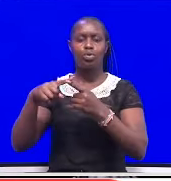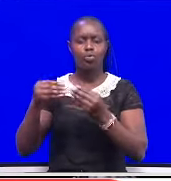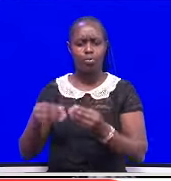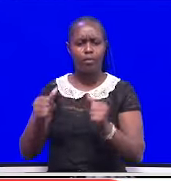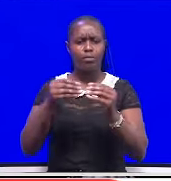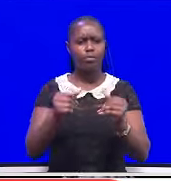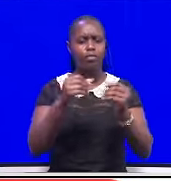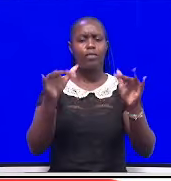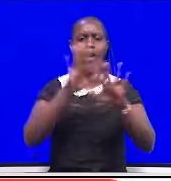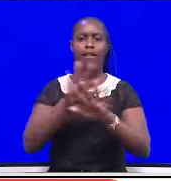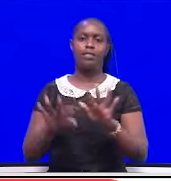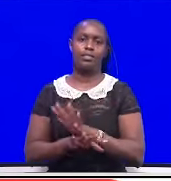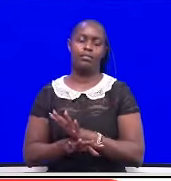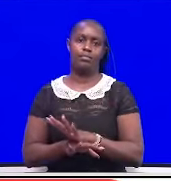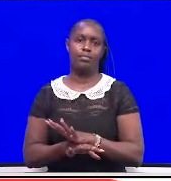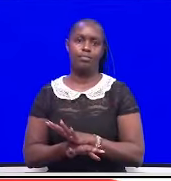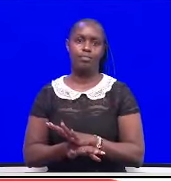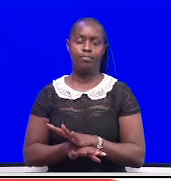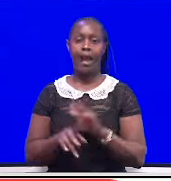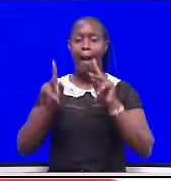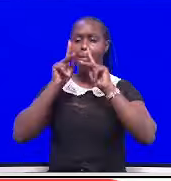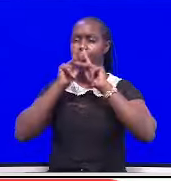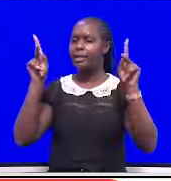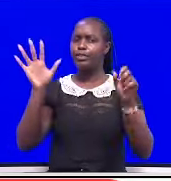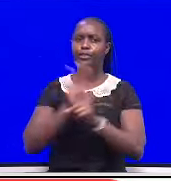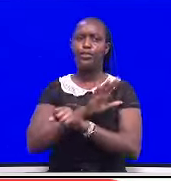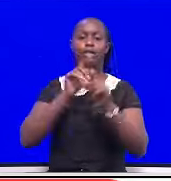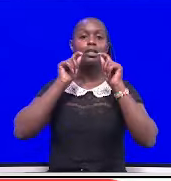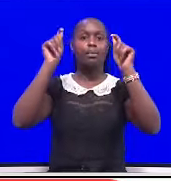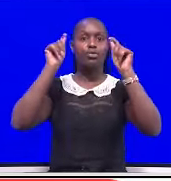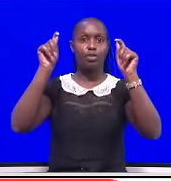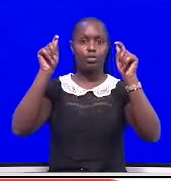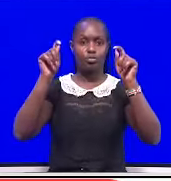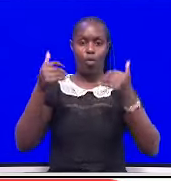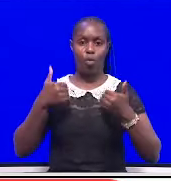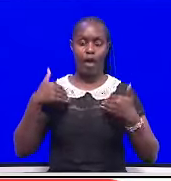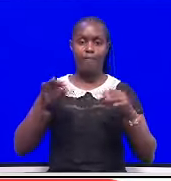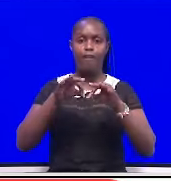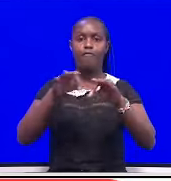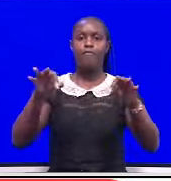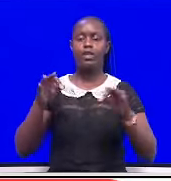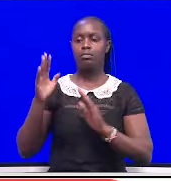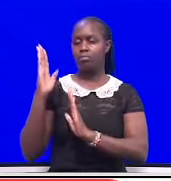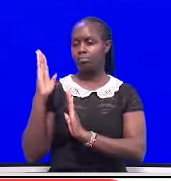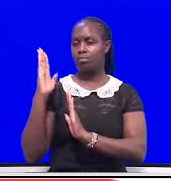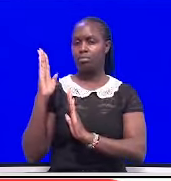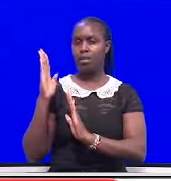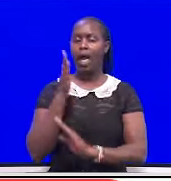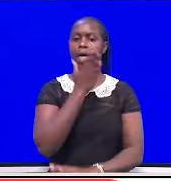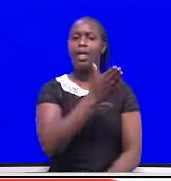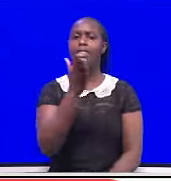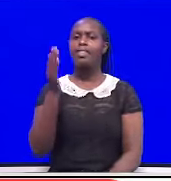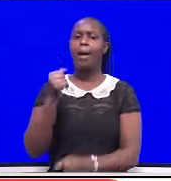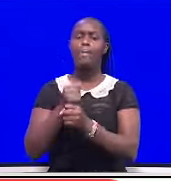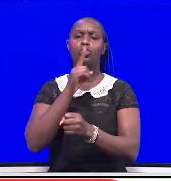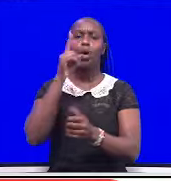national but at the county level. It will be a very peaceful demonstration. We have our field marshals who will be there to make sure